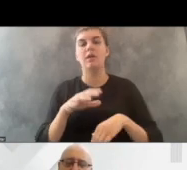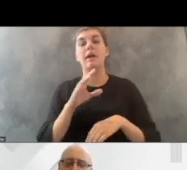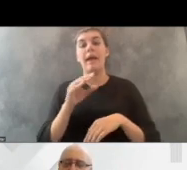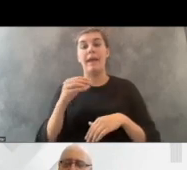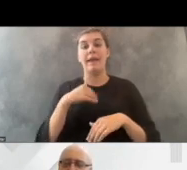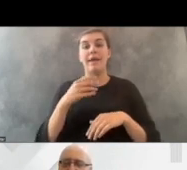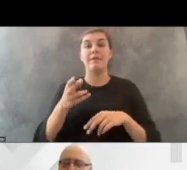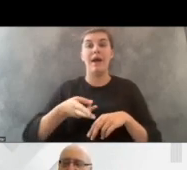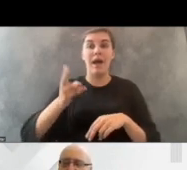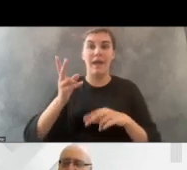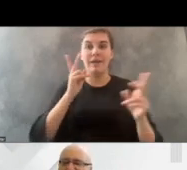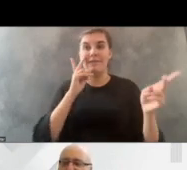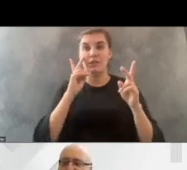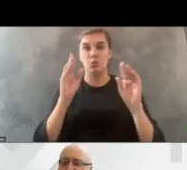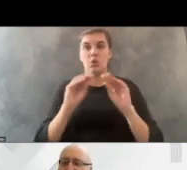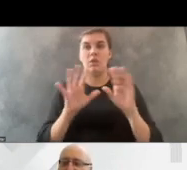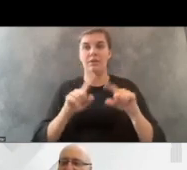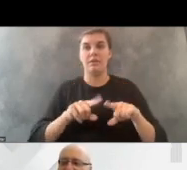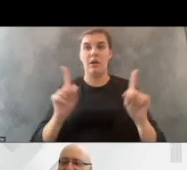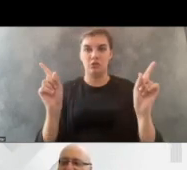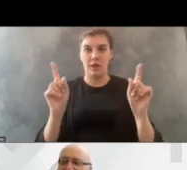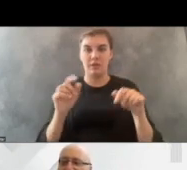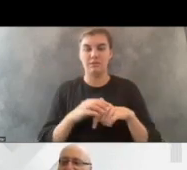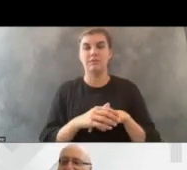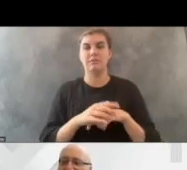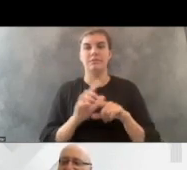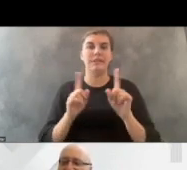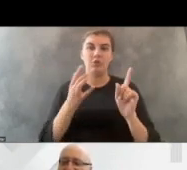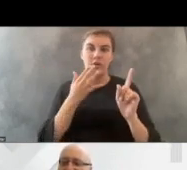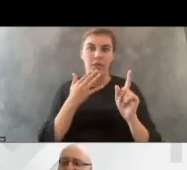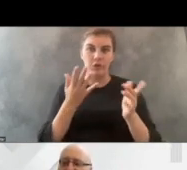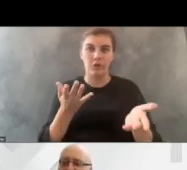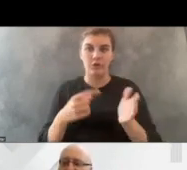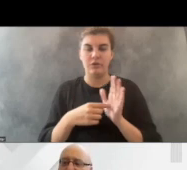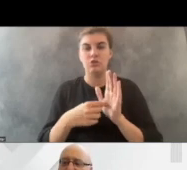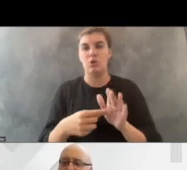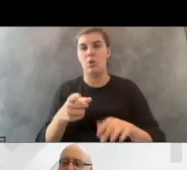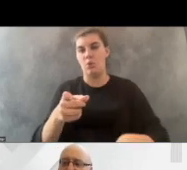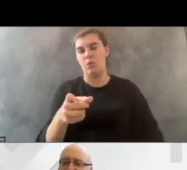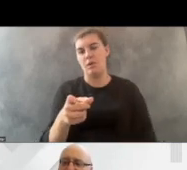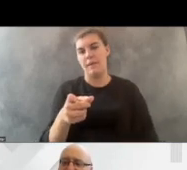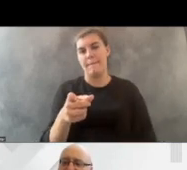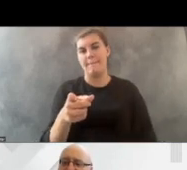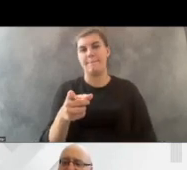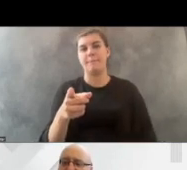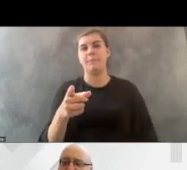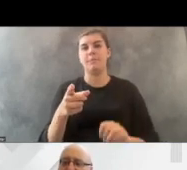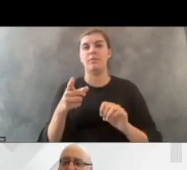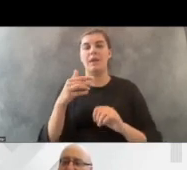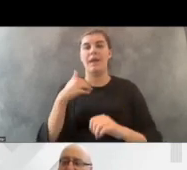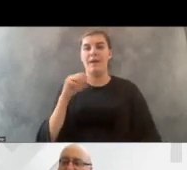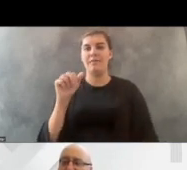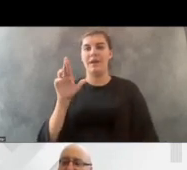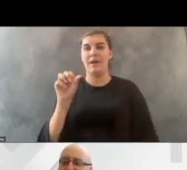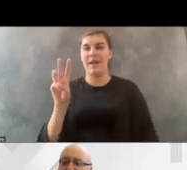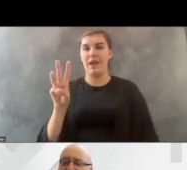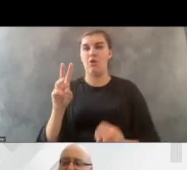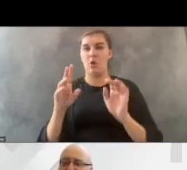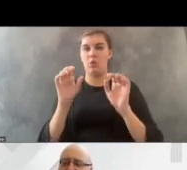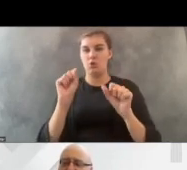Crosswalk treatments and roundabouts. Each multi-lane segment of a roundabout containing a crosswalk must provide